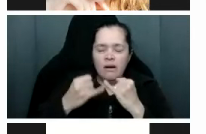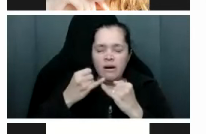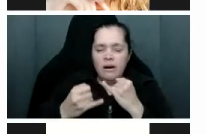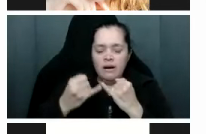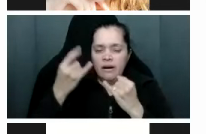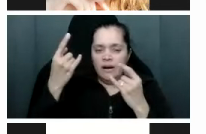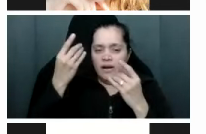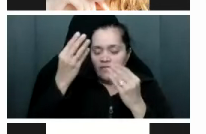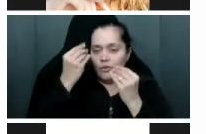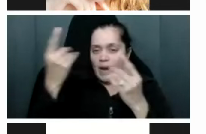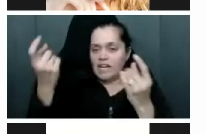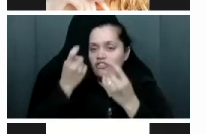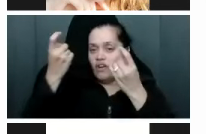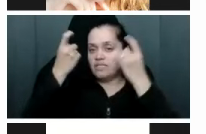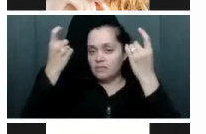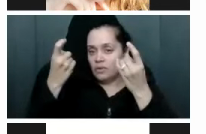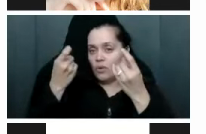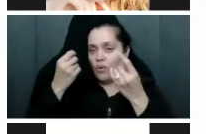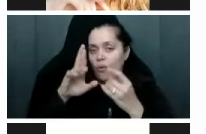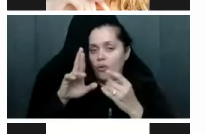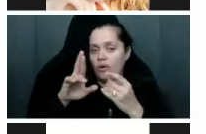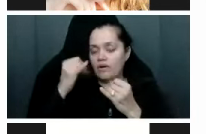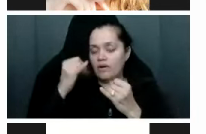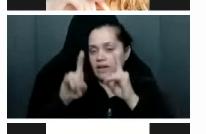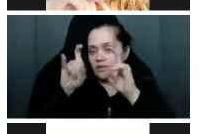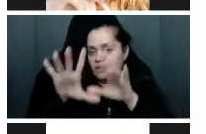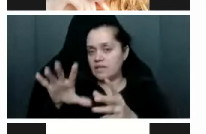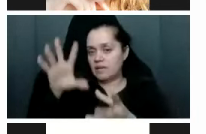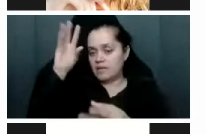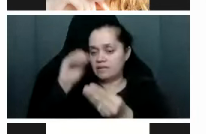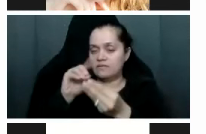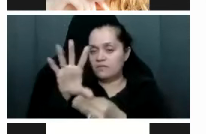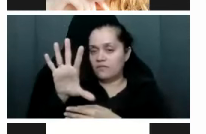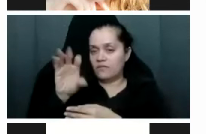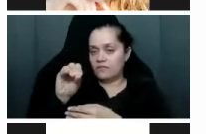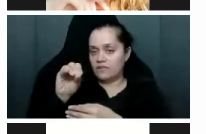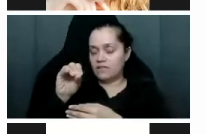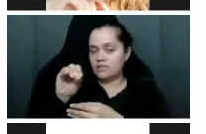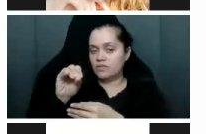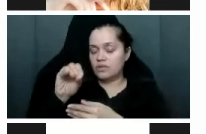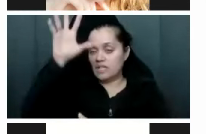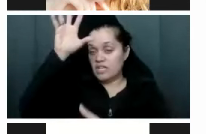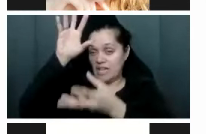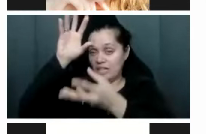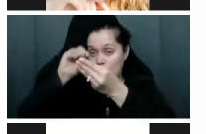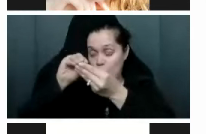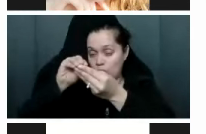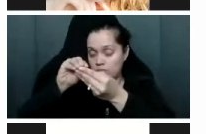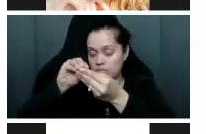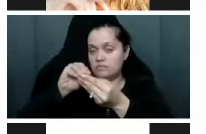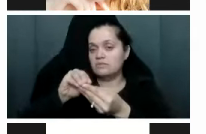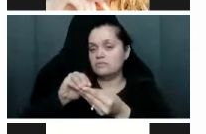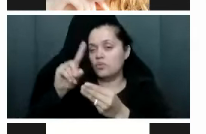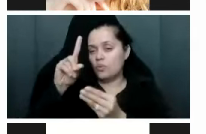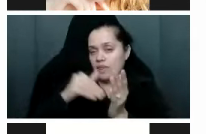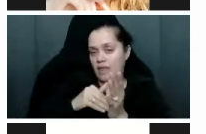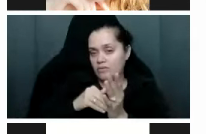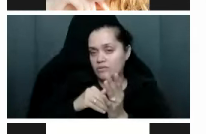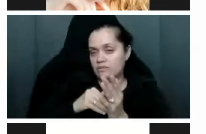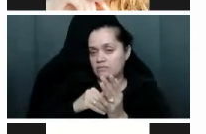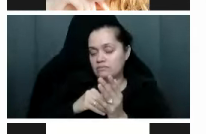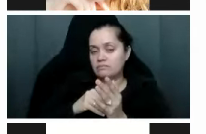exam worth 50. All that's going to add up to about 1,000. And then